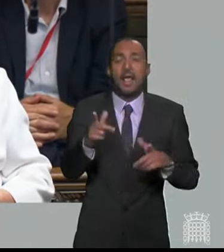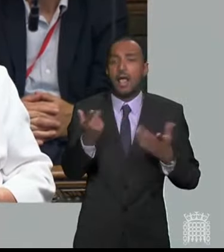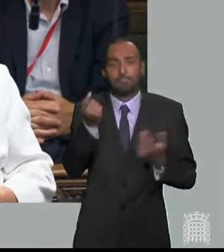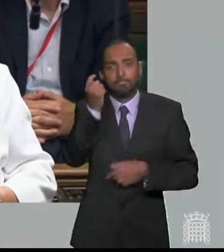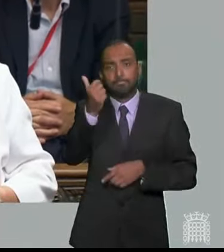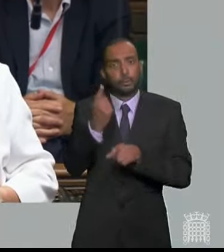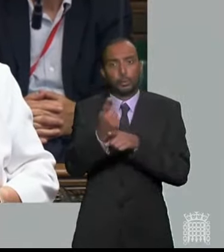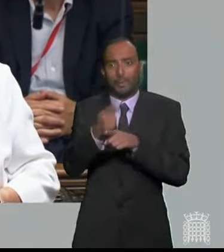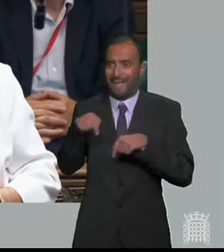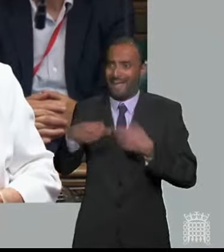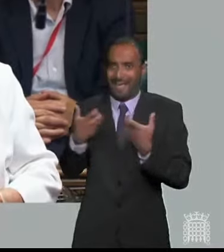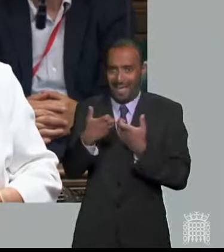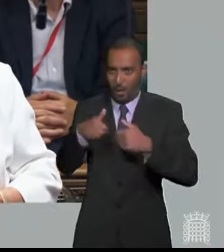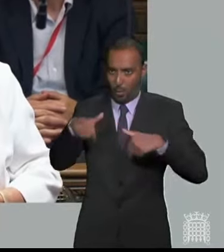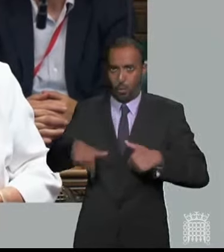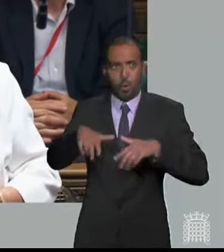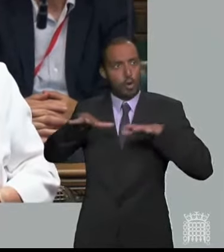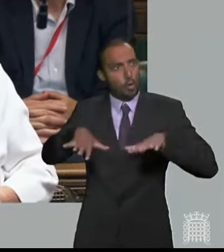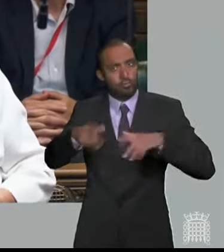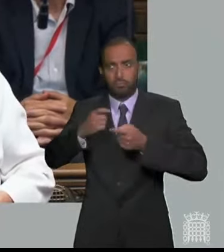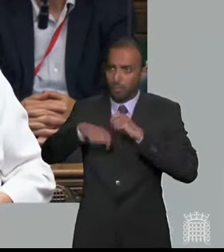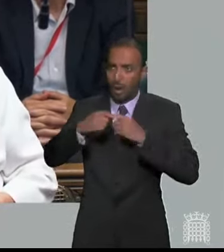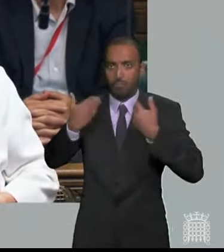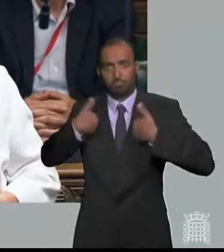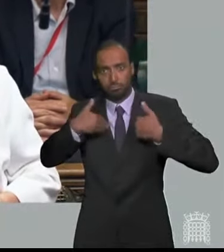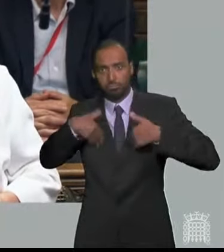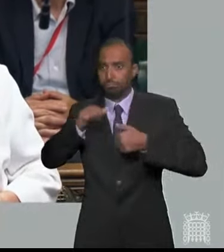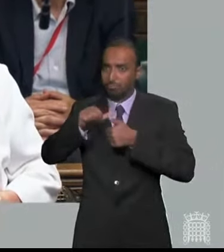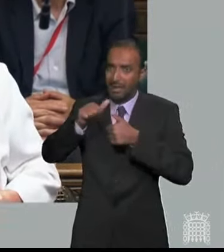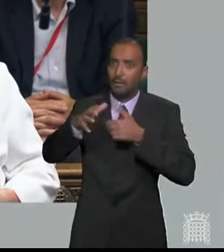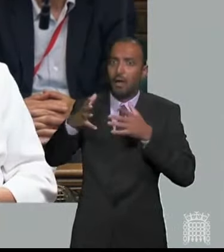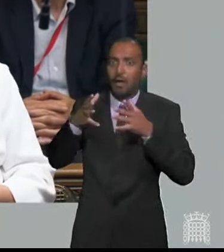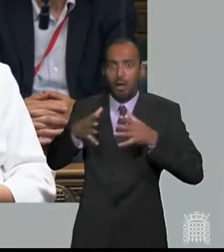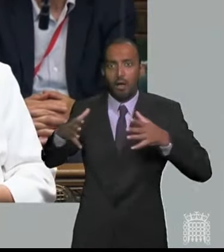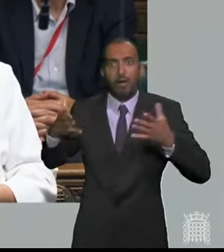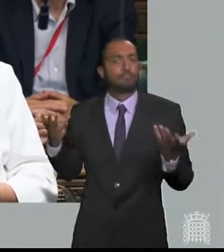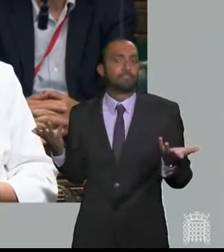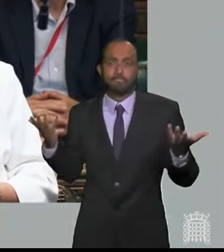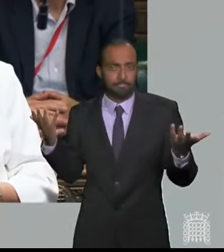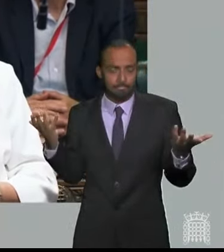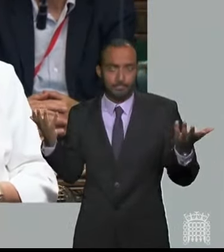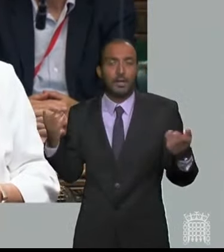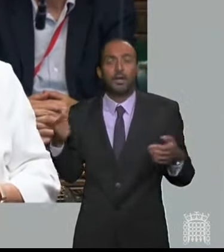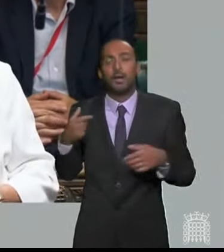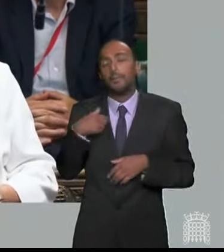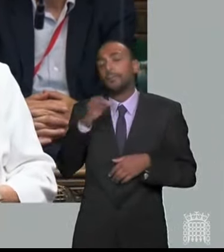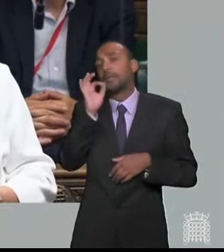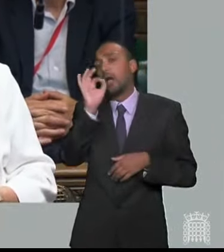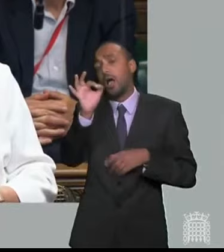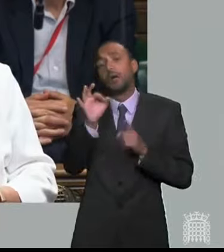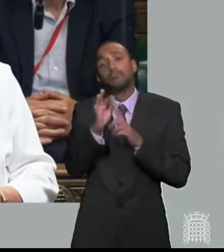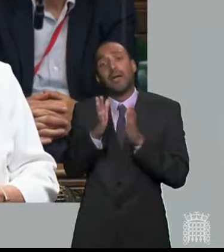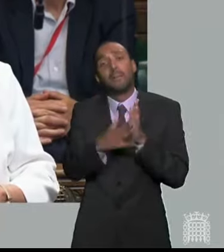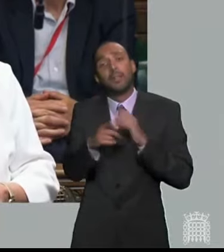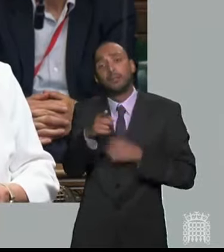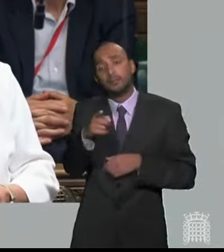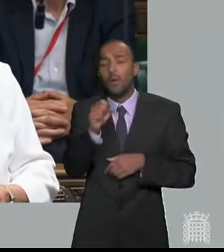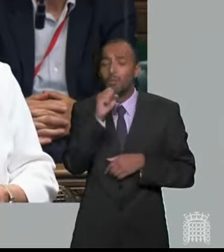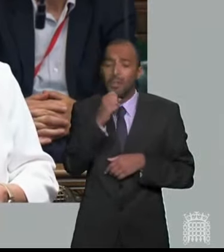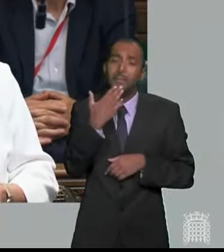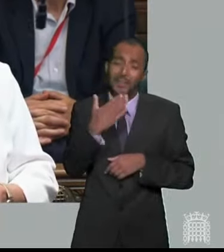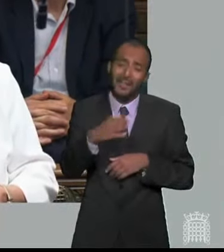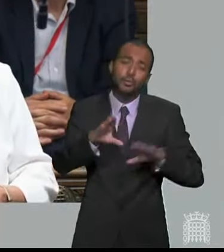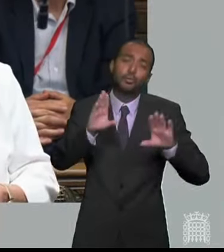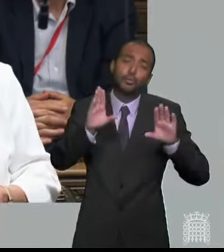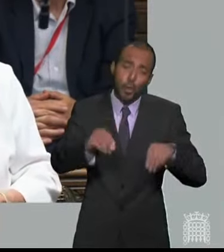these dying days of the lame duck government. Will the Prime Minister stop prevaricating and